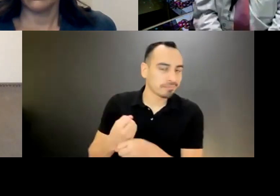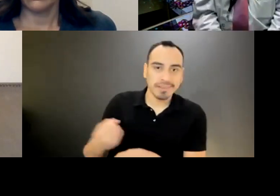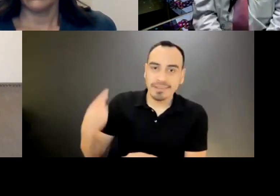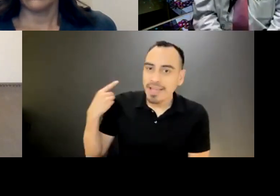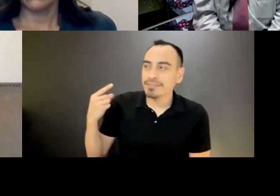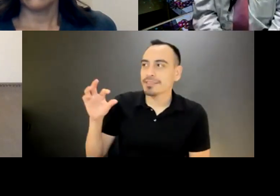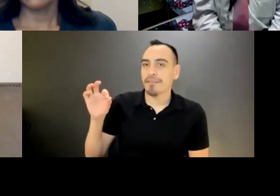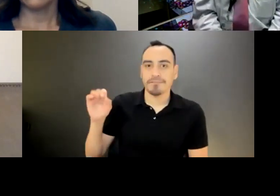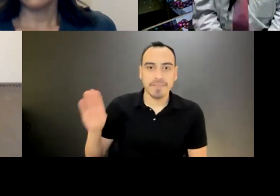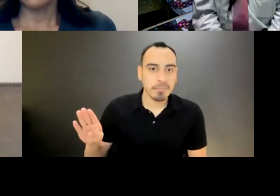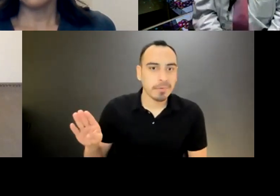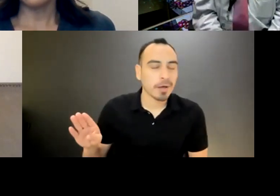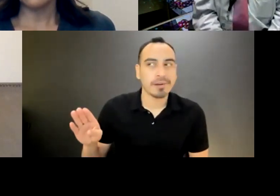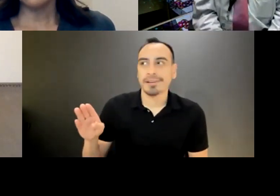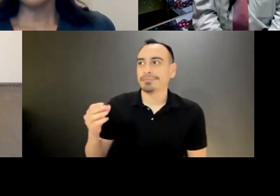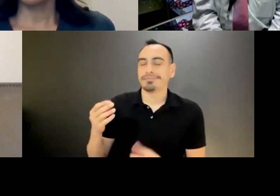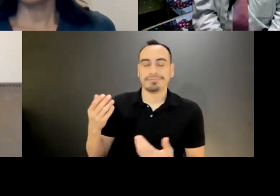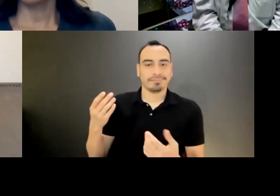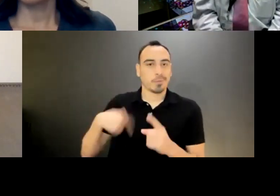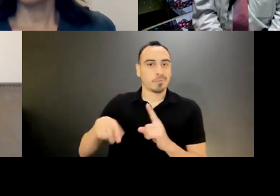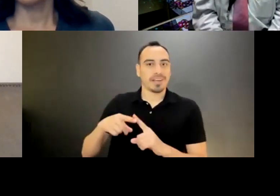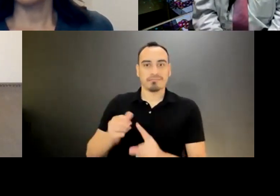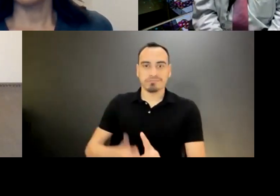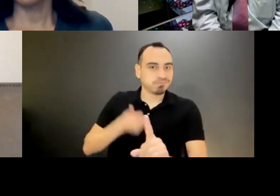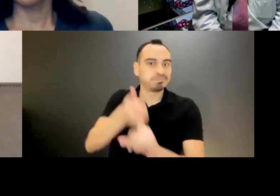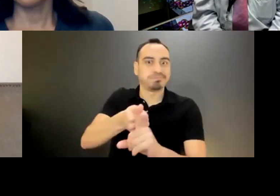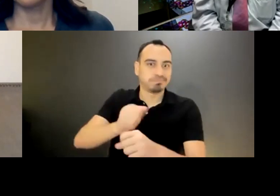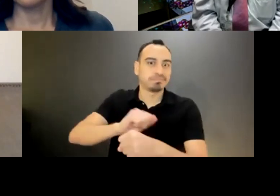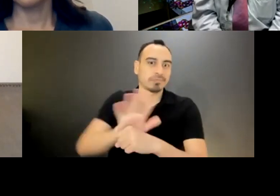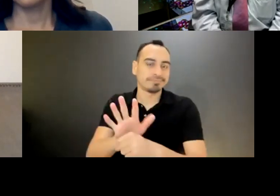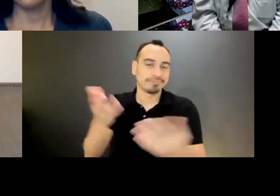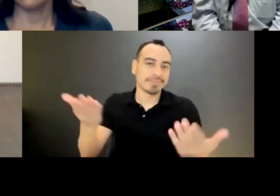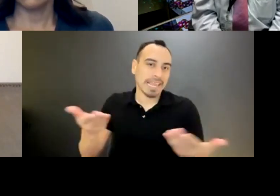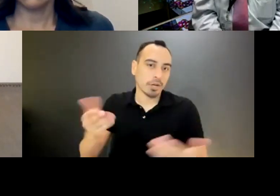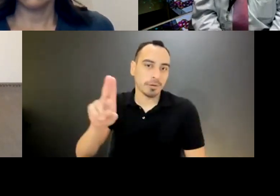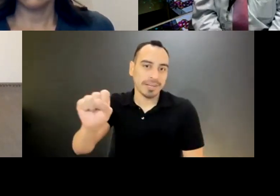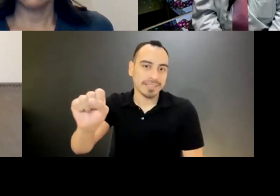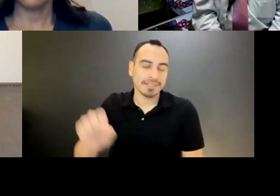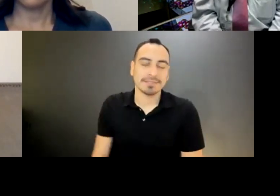after when we were first seeing cases in the United States.